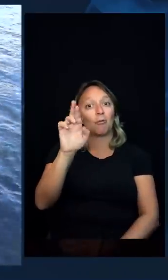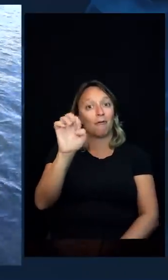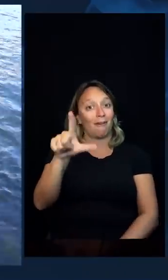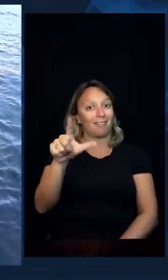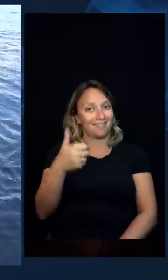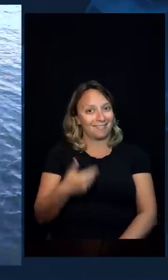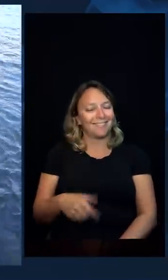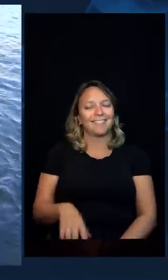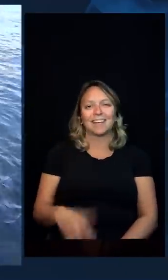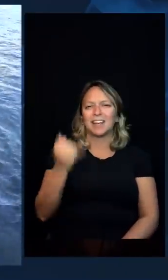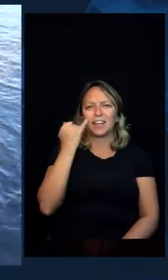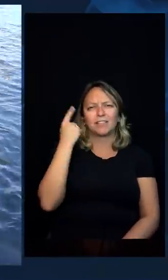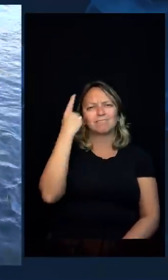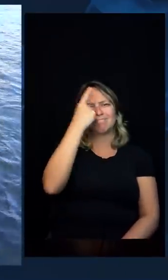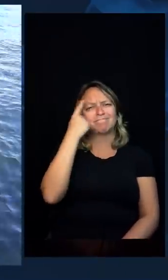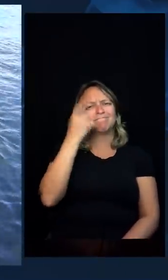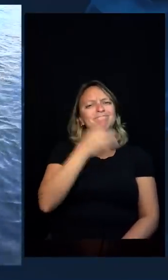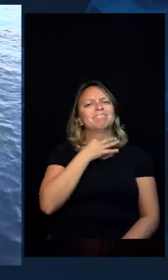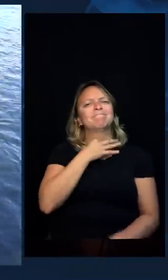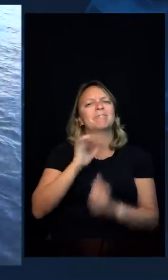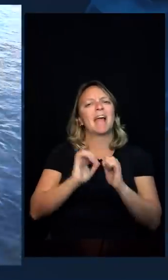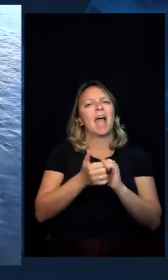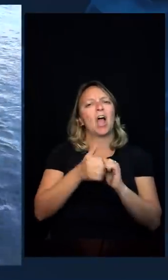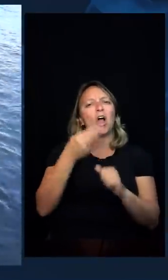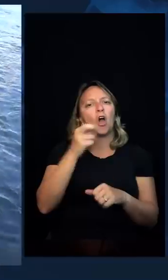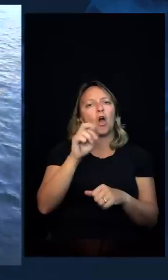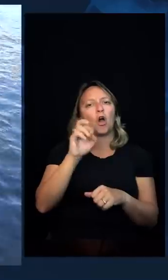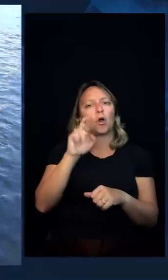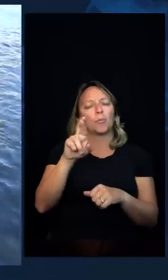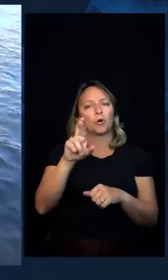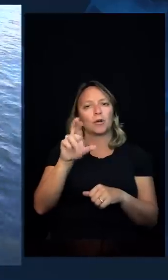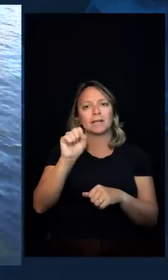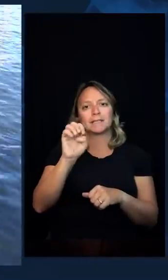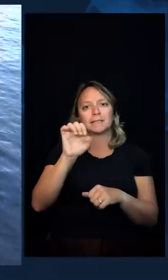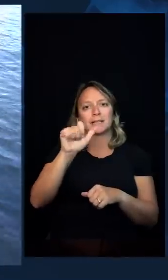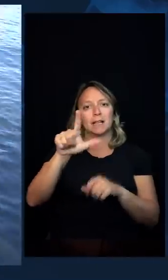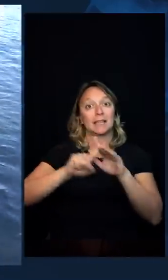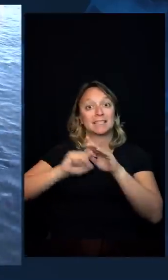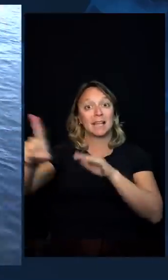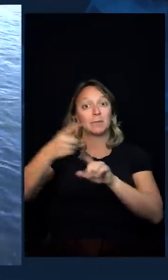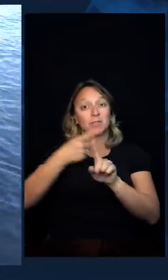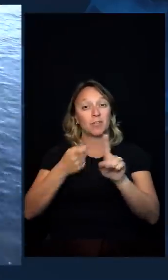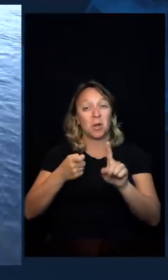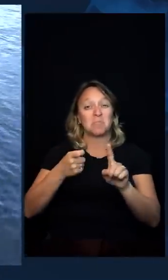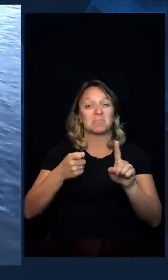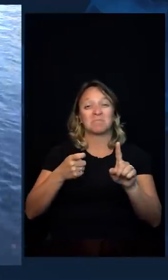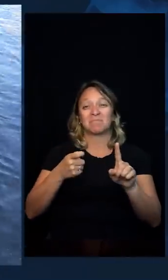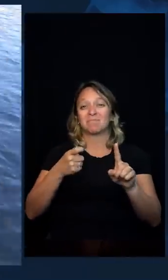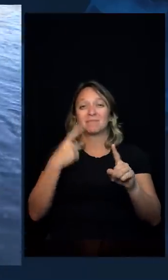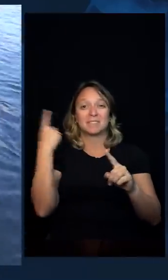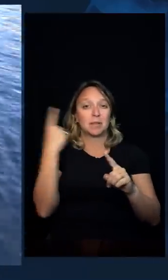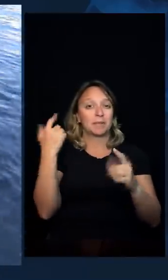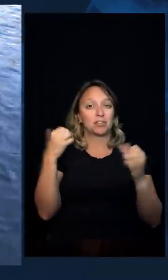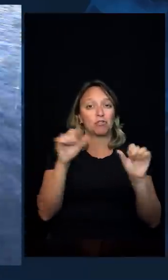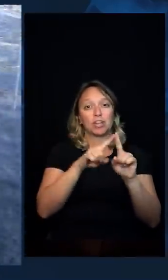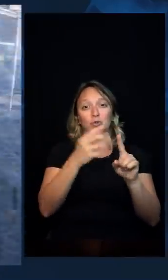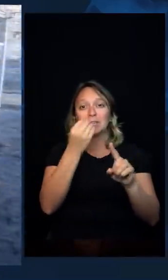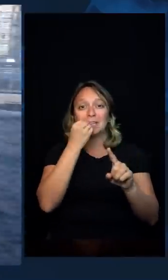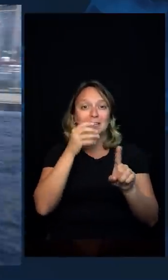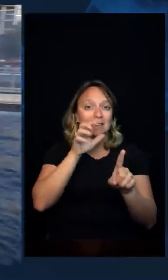If you've ever wondered how a harbor seal escapes a predator such as an orca, you're about to see right now.